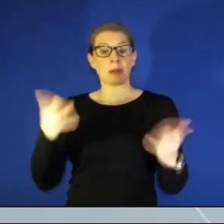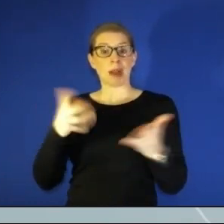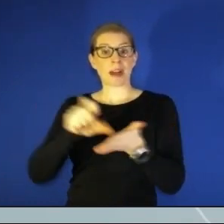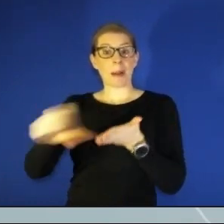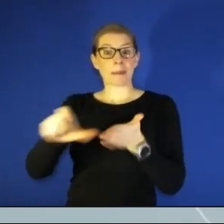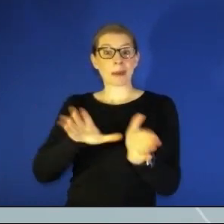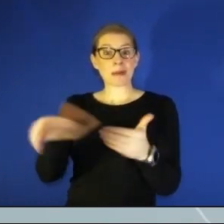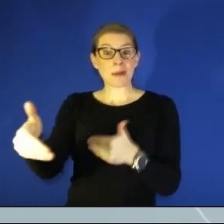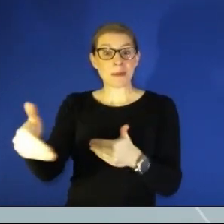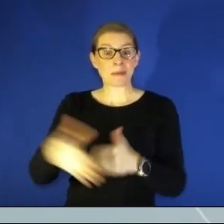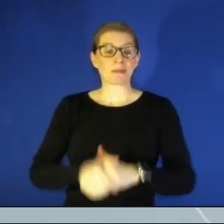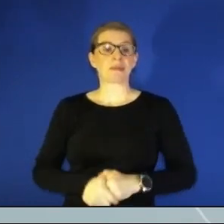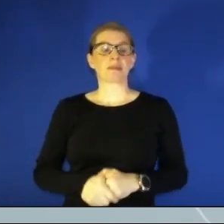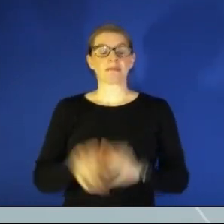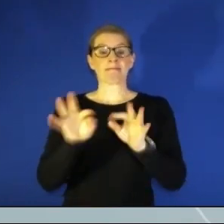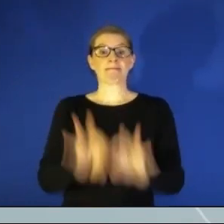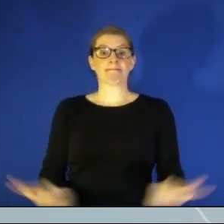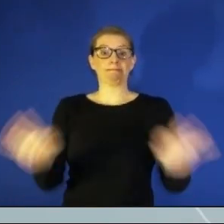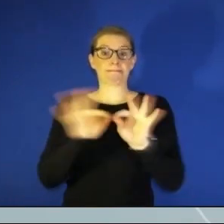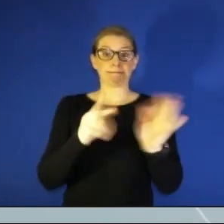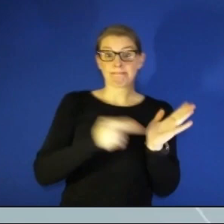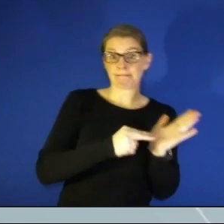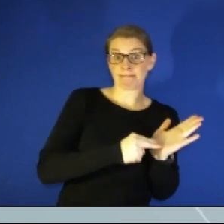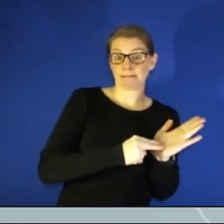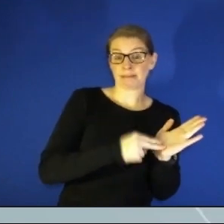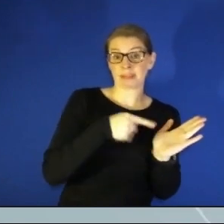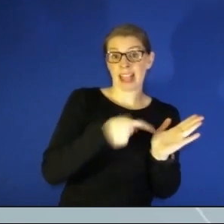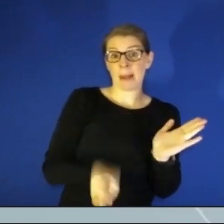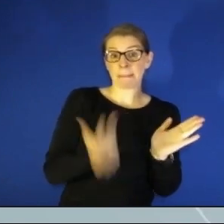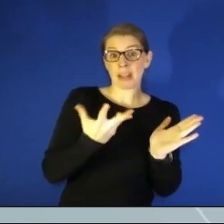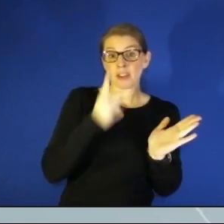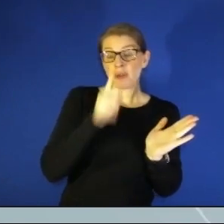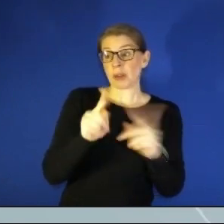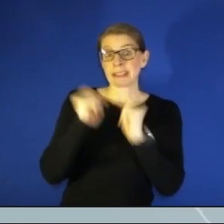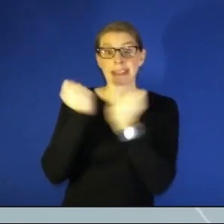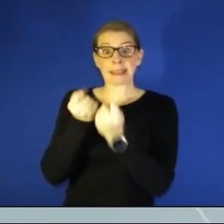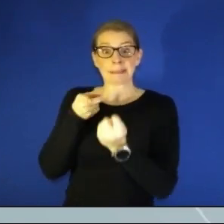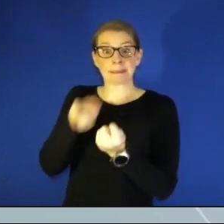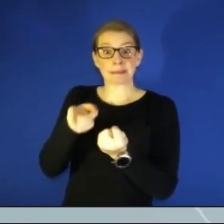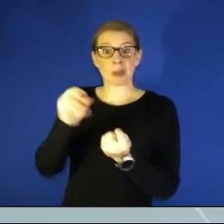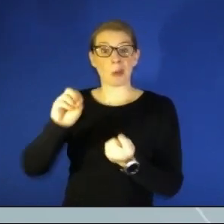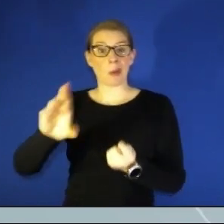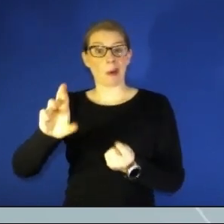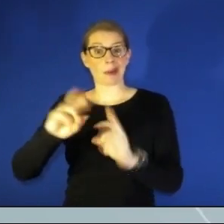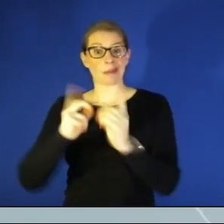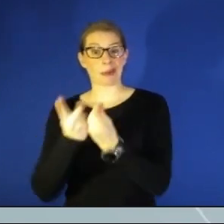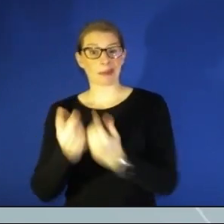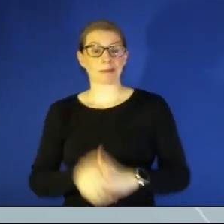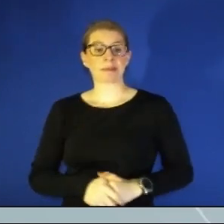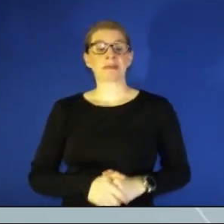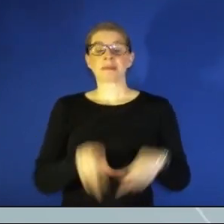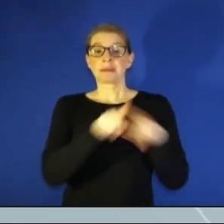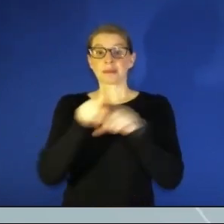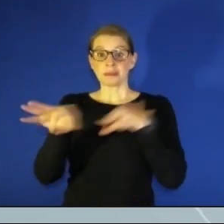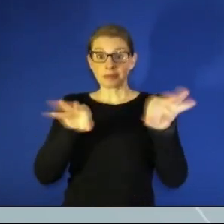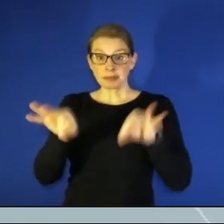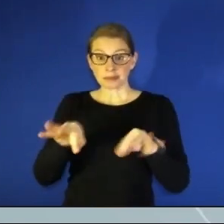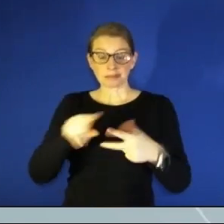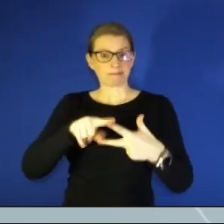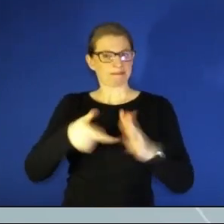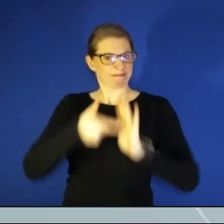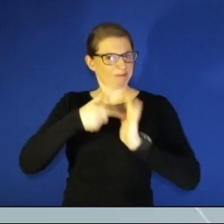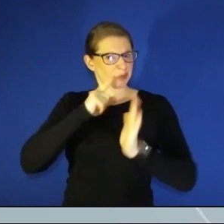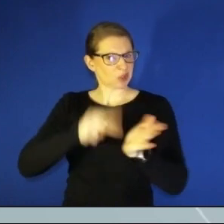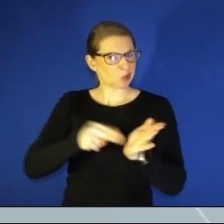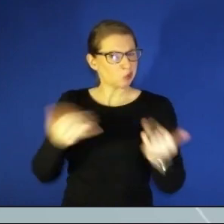how important nurses are for the team up in the OR department. We will also explain why there is such a demand for nurses right